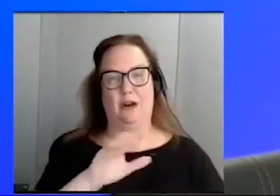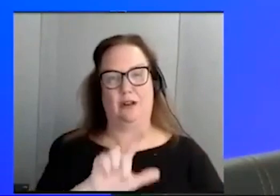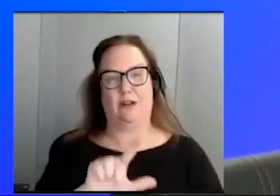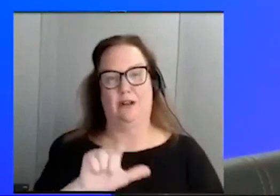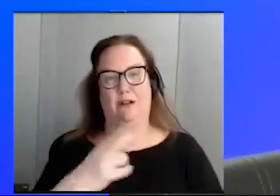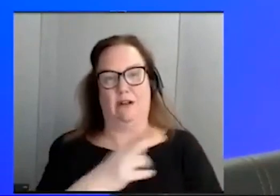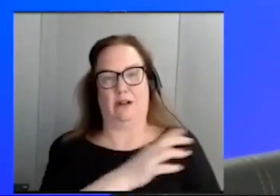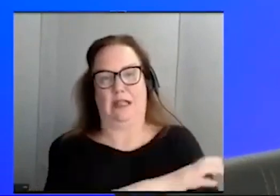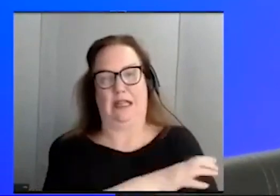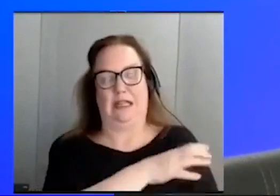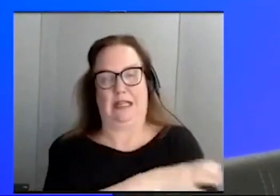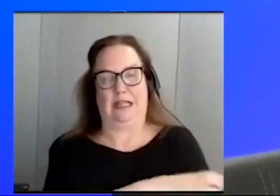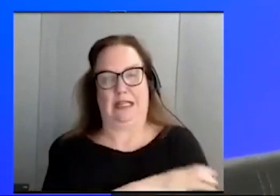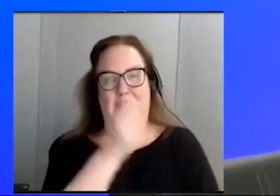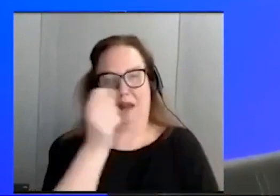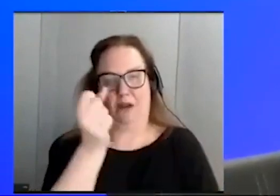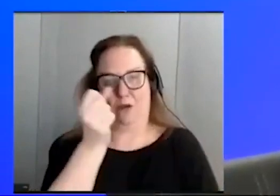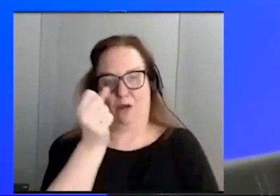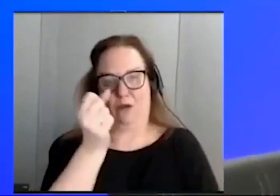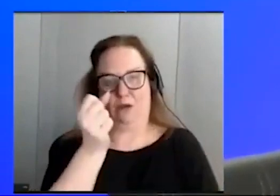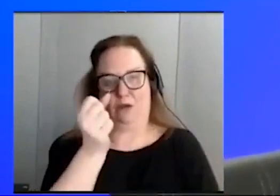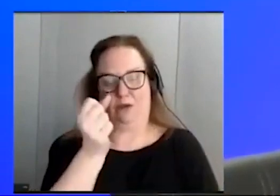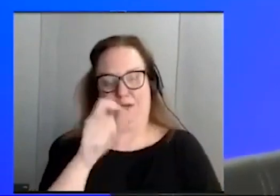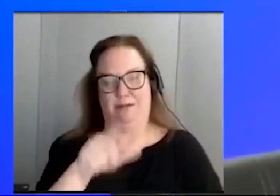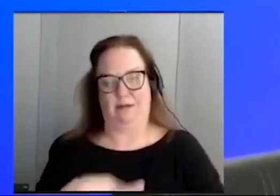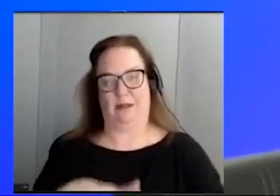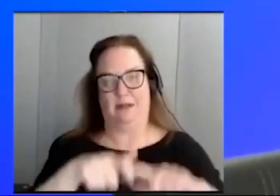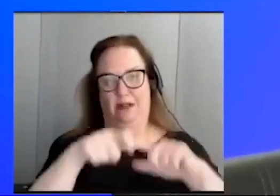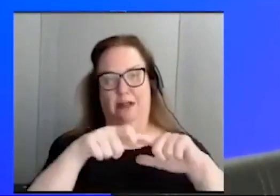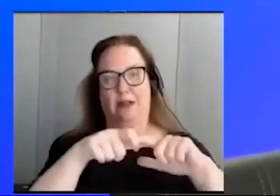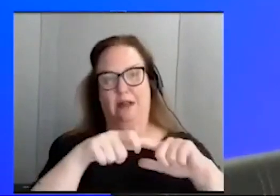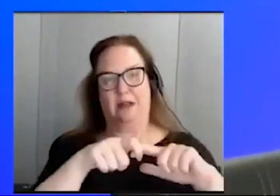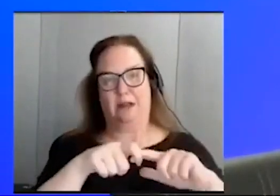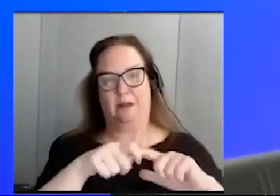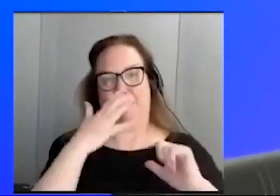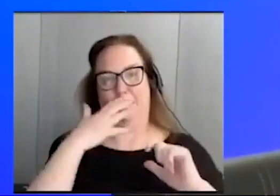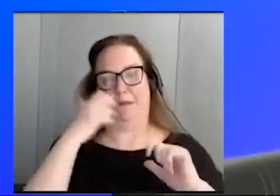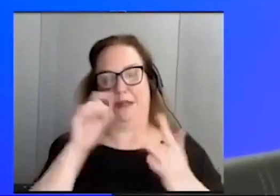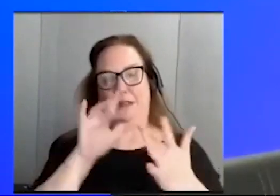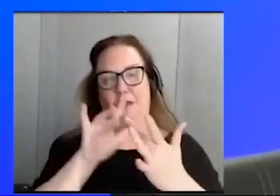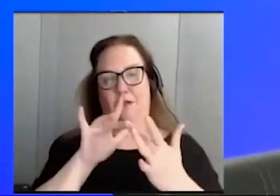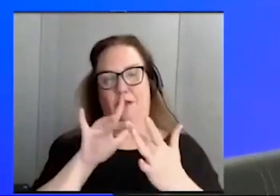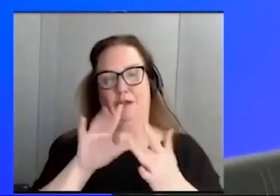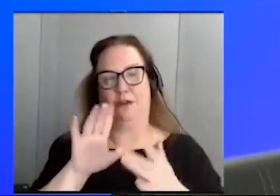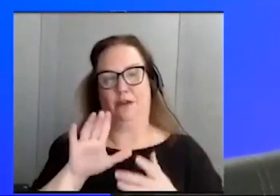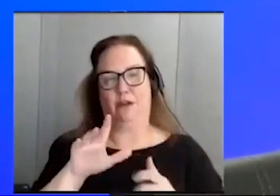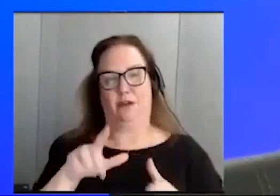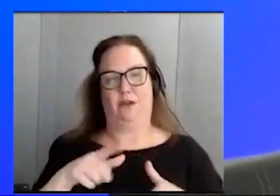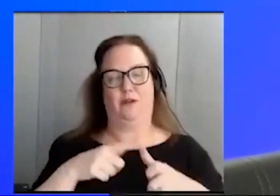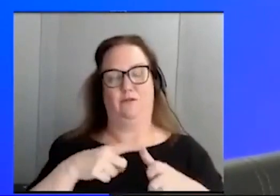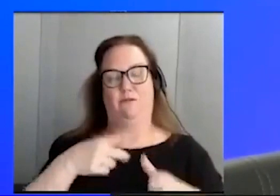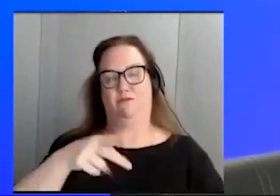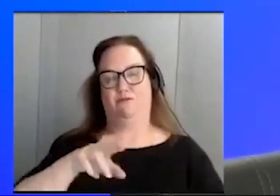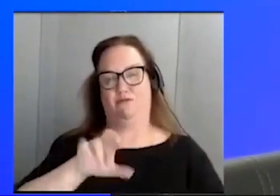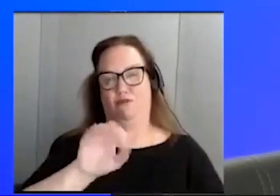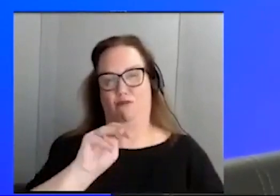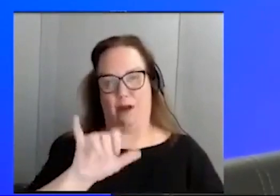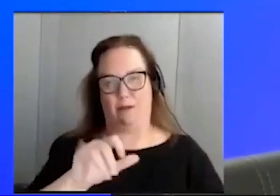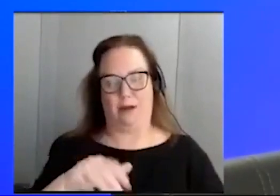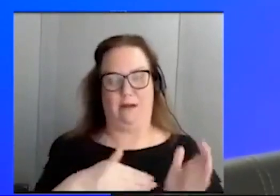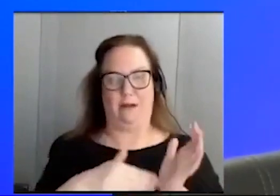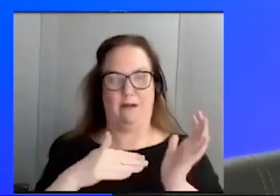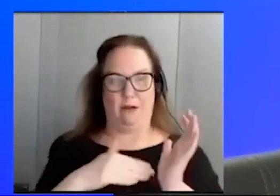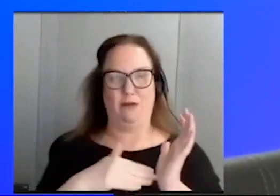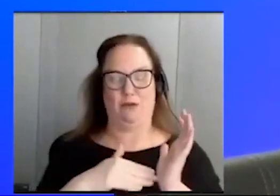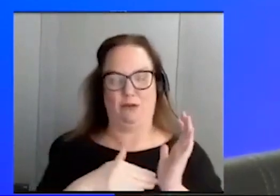kind of on hold, so to speak. So it may be best that she first reaches out to her physician, and then